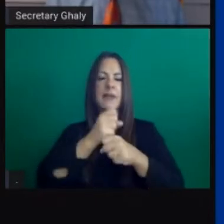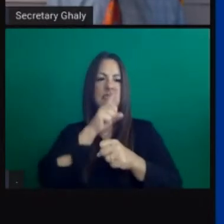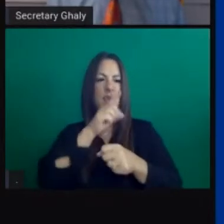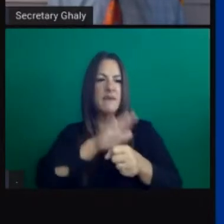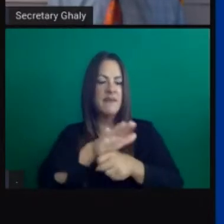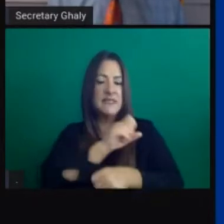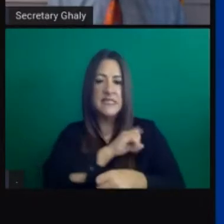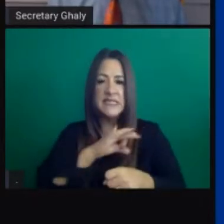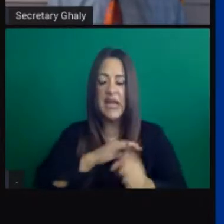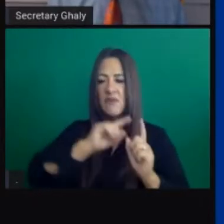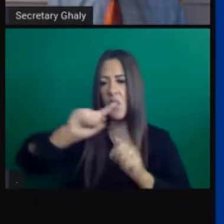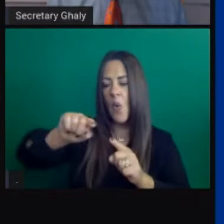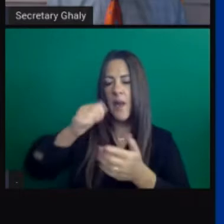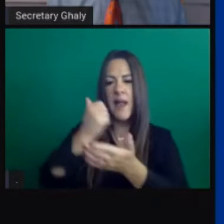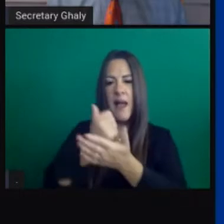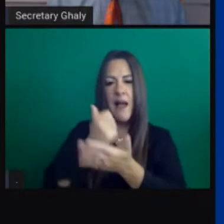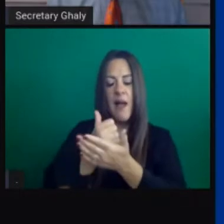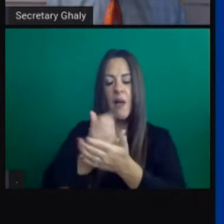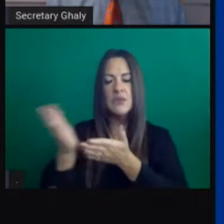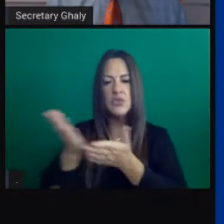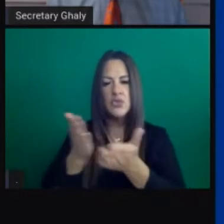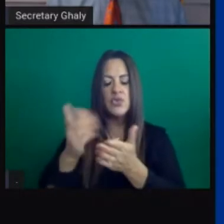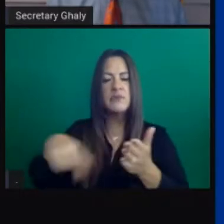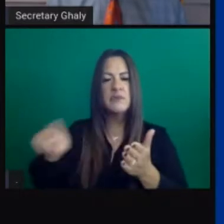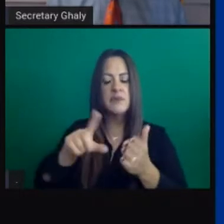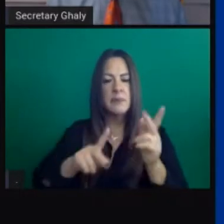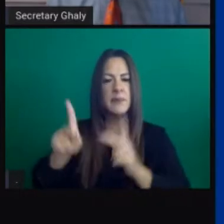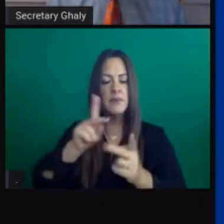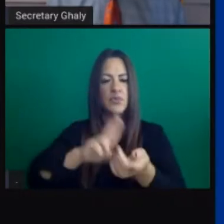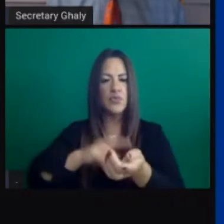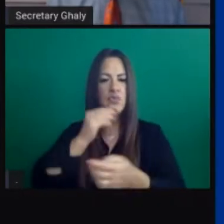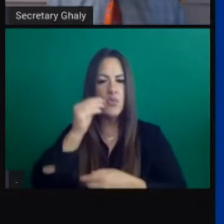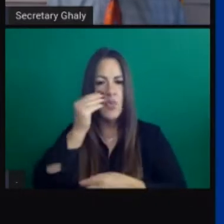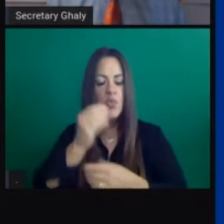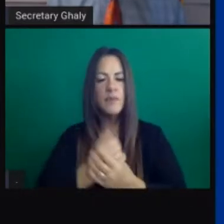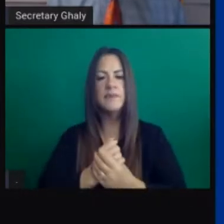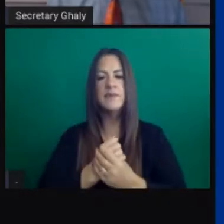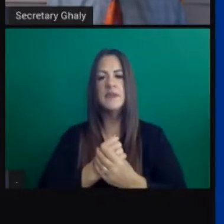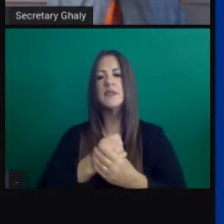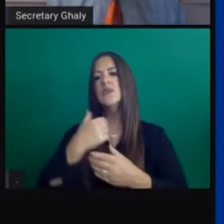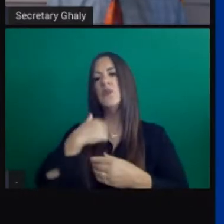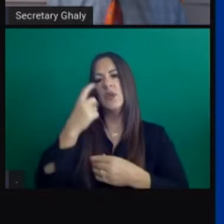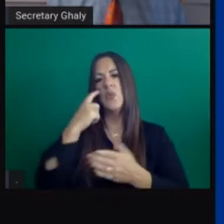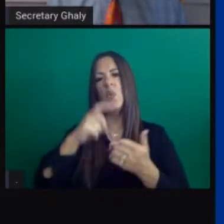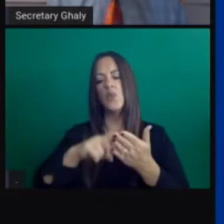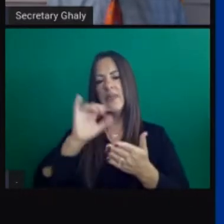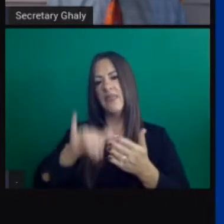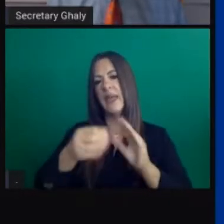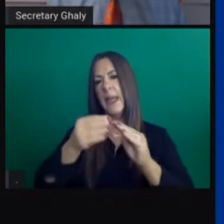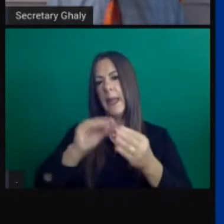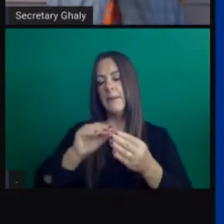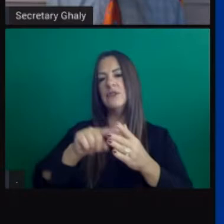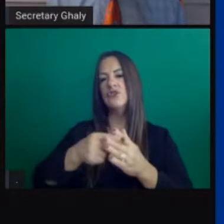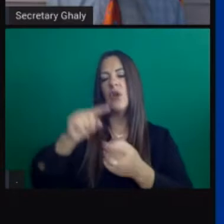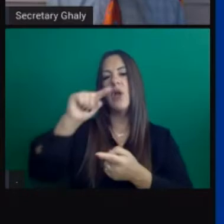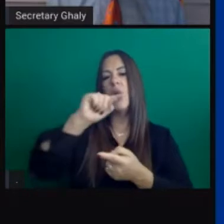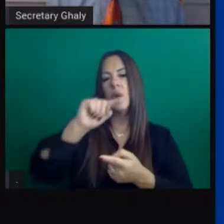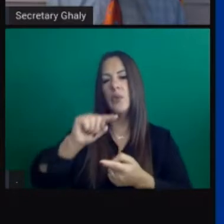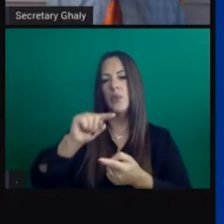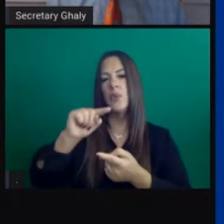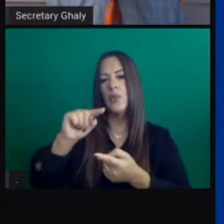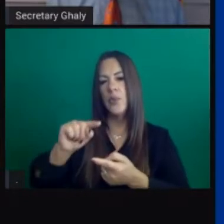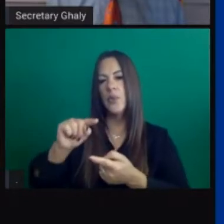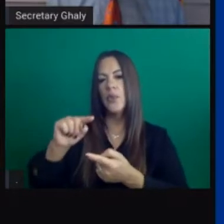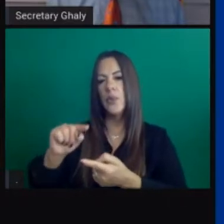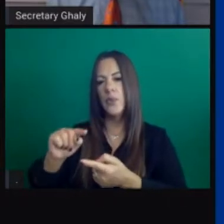this is all reflected in this this number that is coming down quite a bit since that peak on the